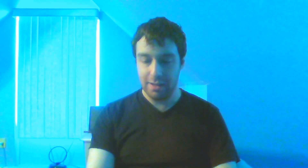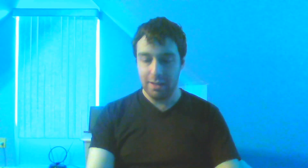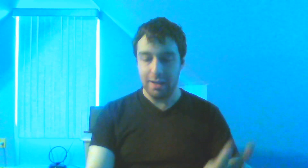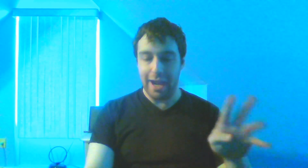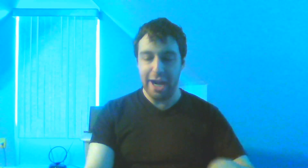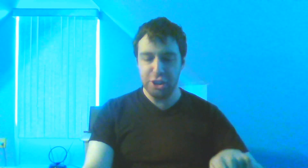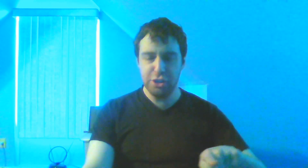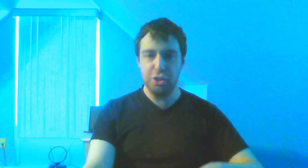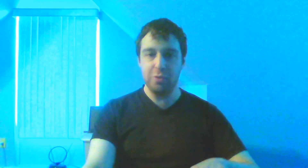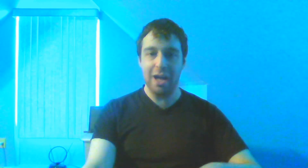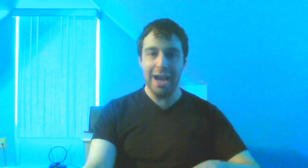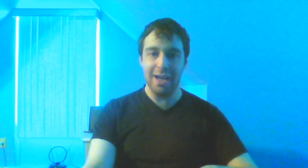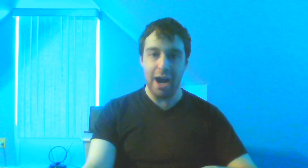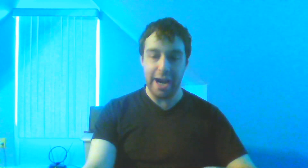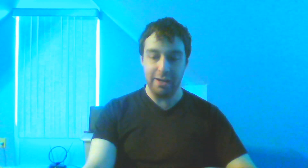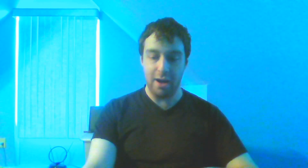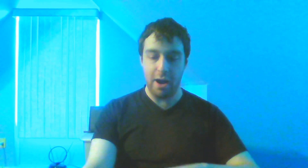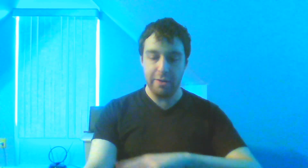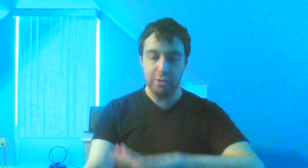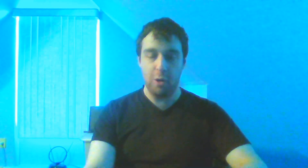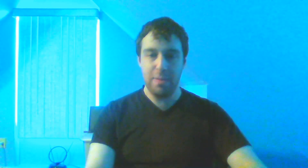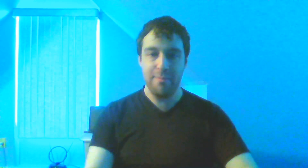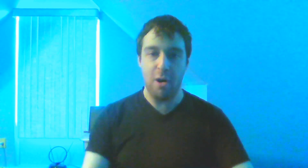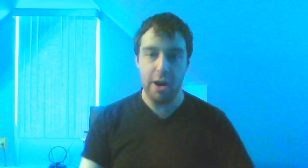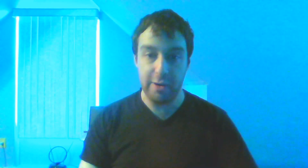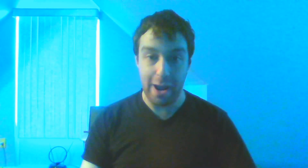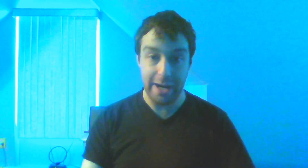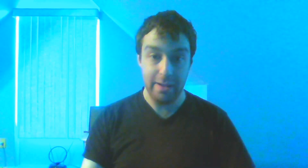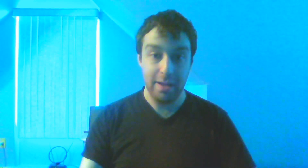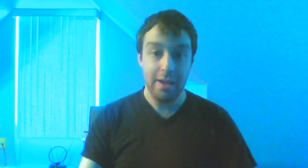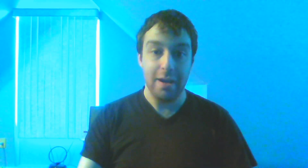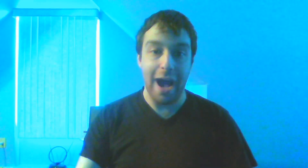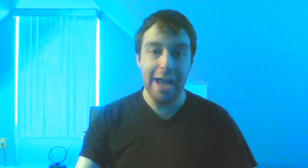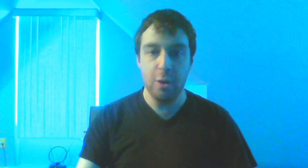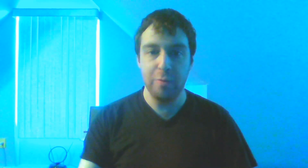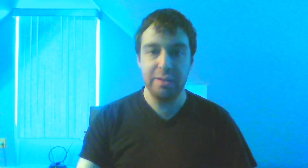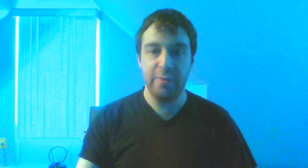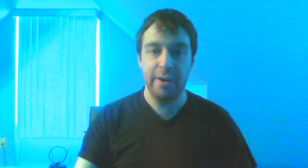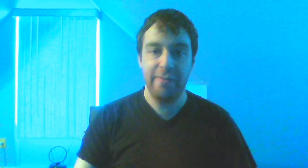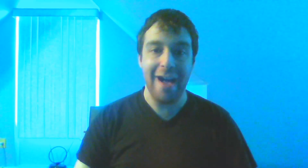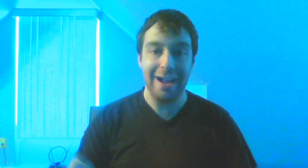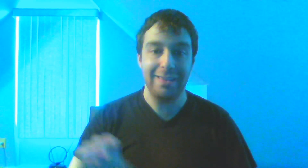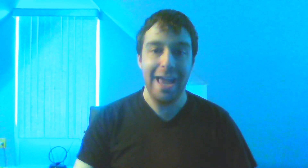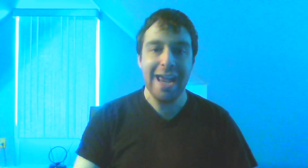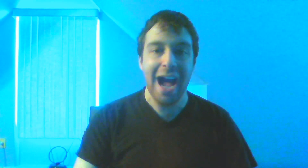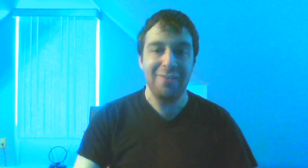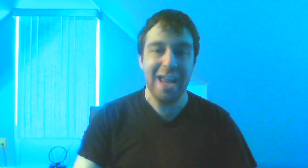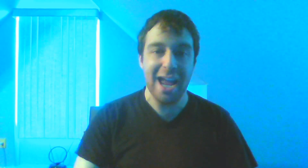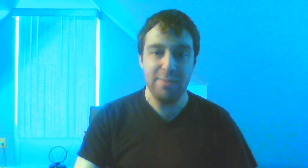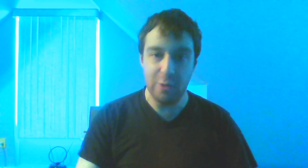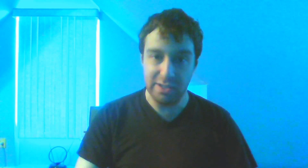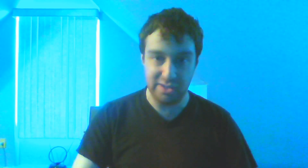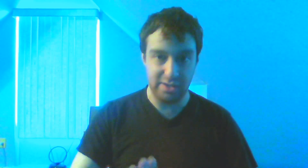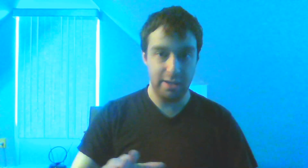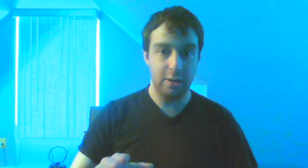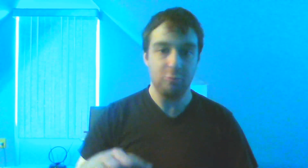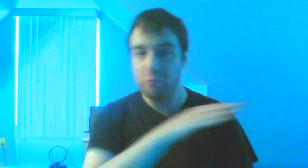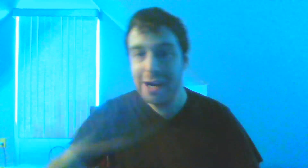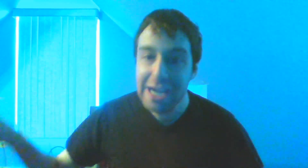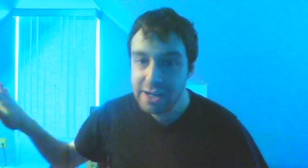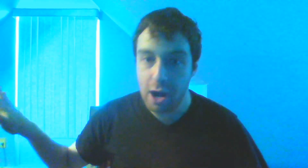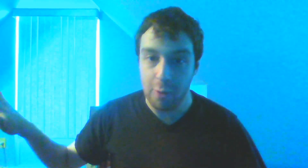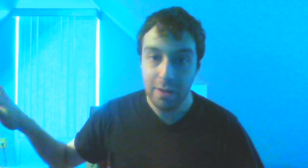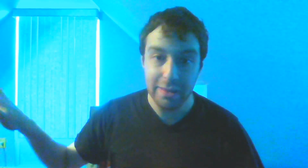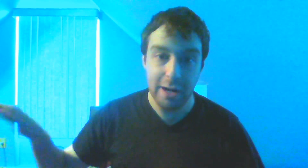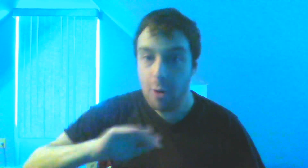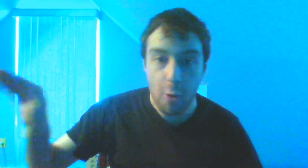fact. Engine 299 on Utopia Parkway. I know this for a fact. They have an ambulance